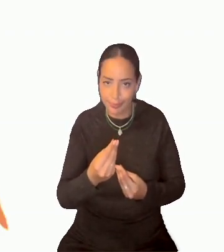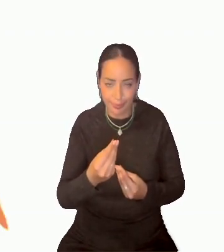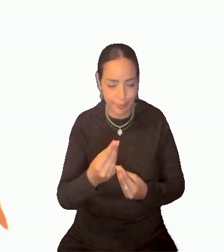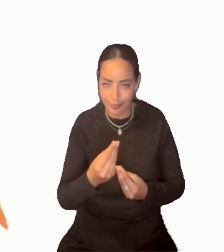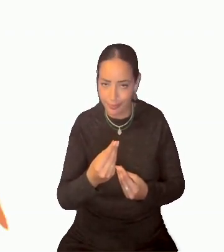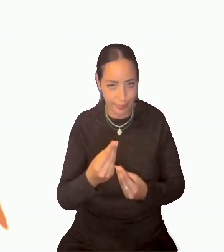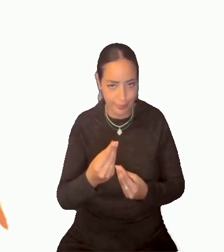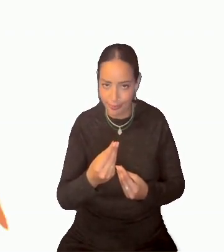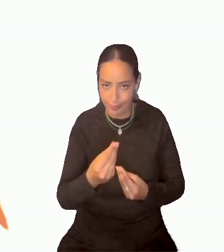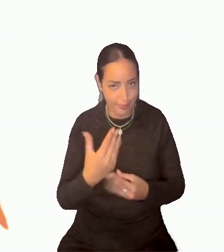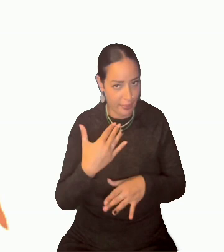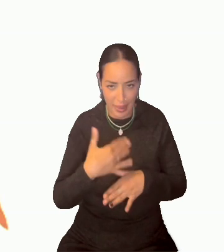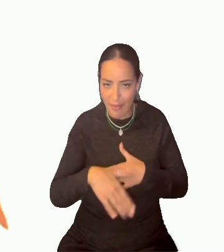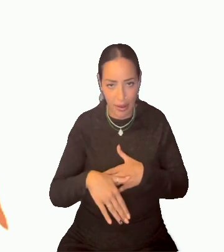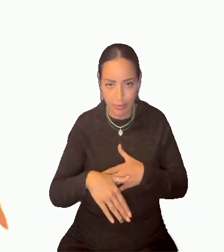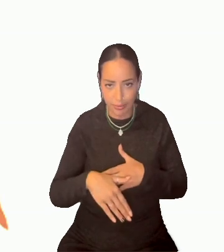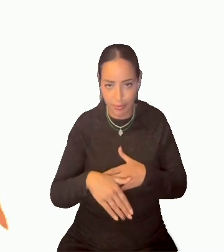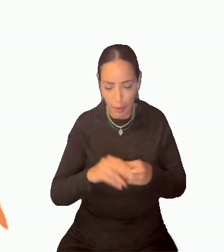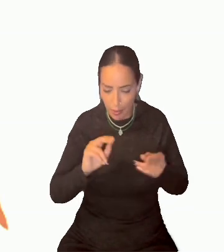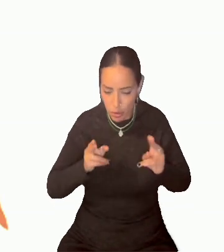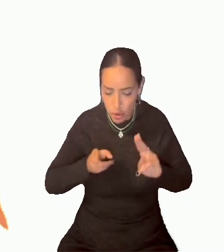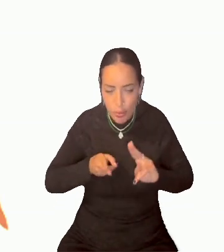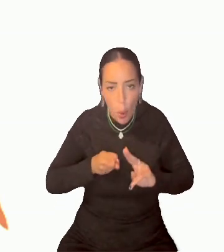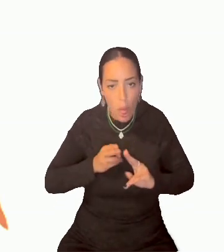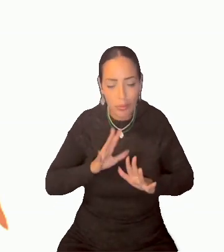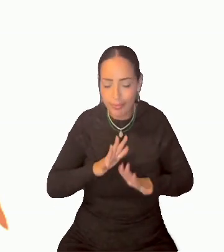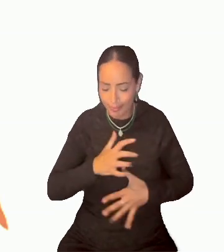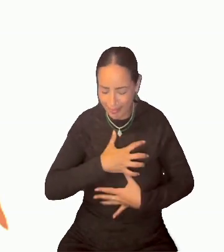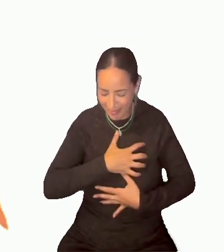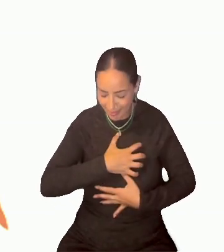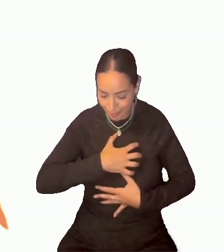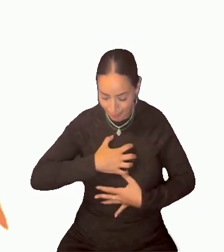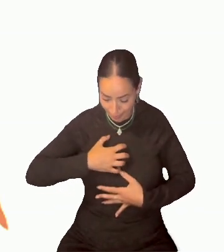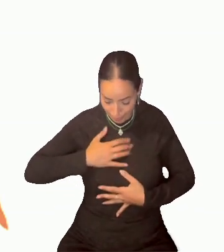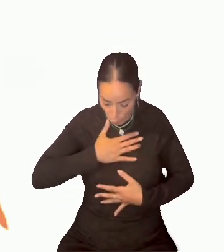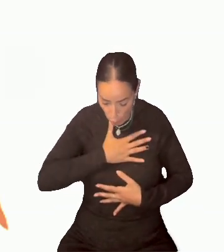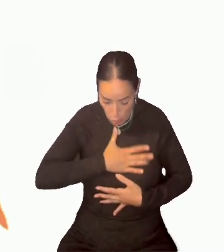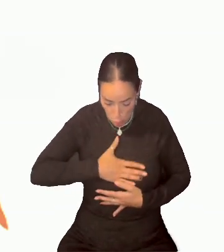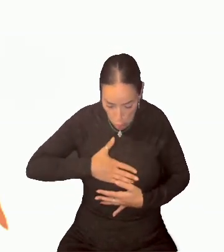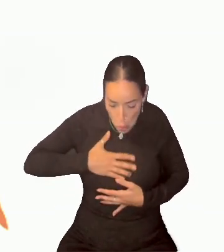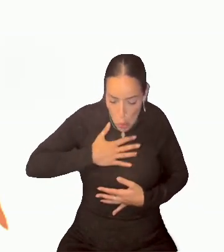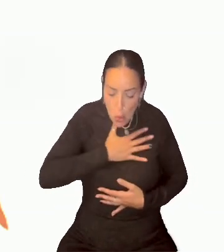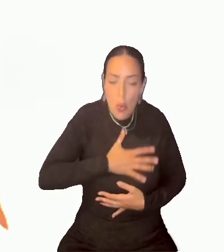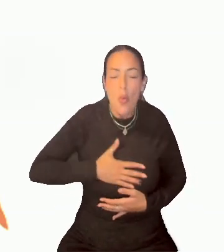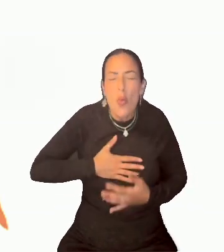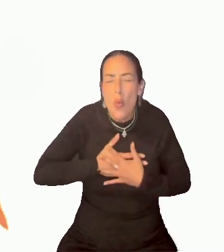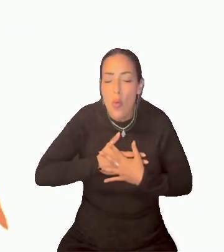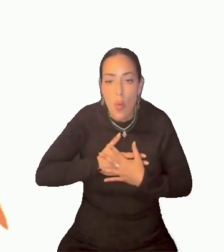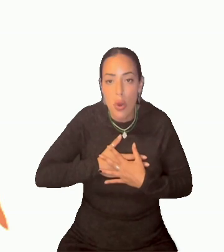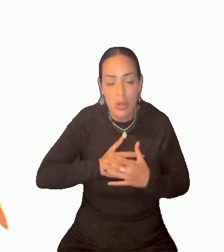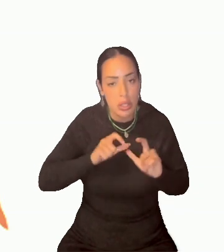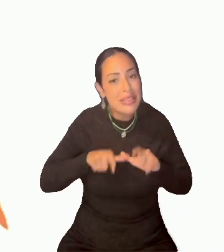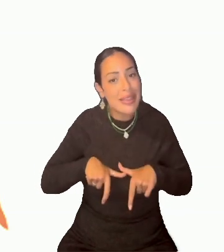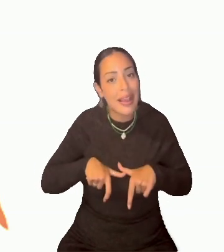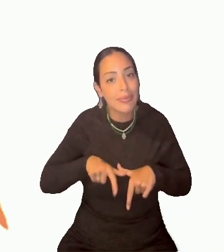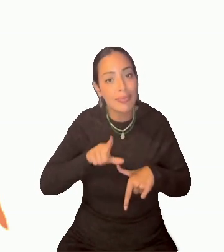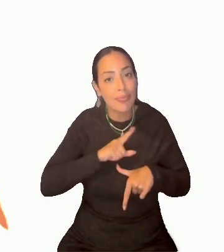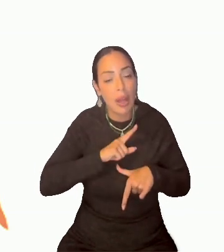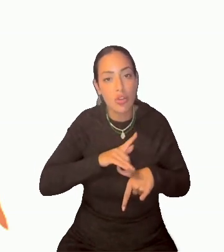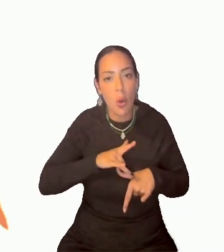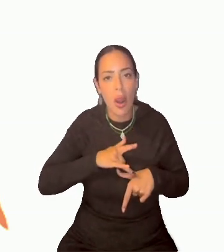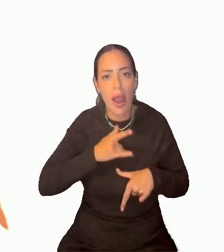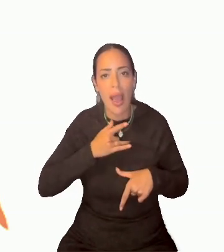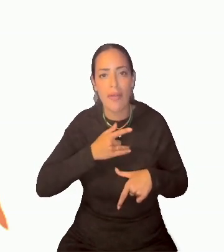In fact, it doesn't ever get smaller. It remains the same shape and size, but slowly life begins to grow around it, taking up